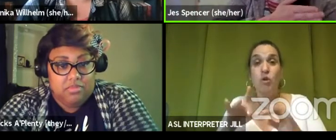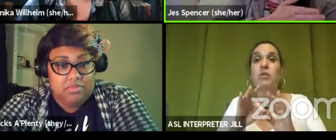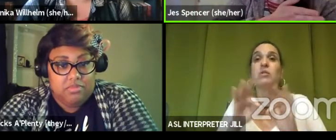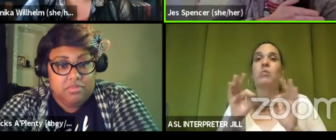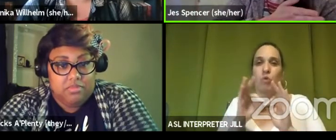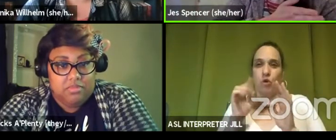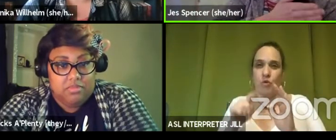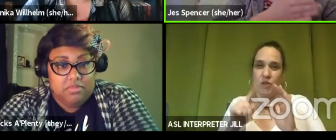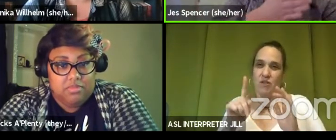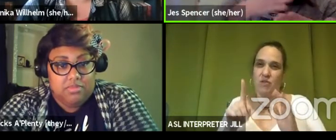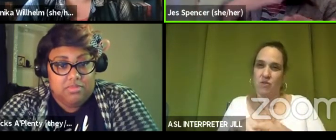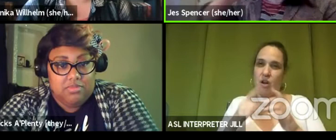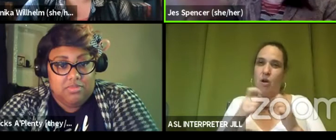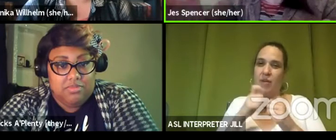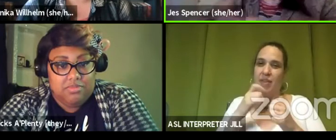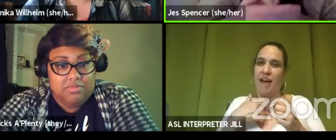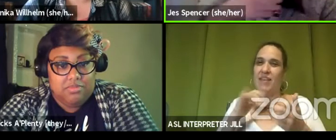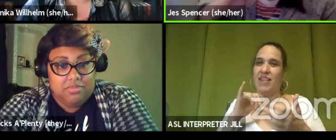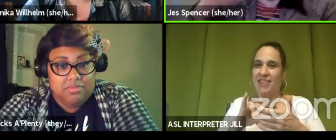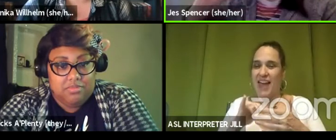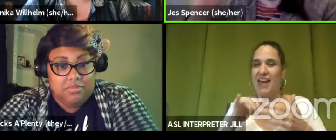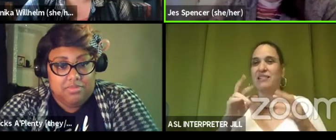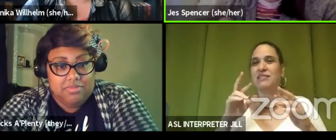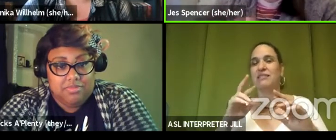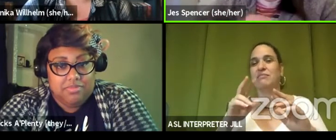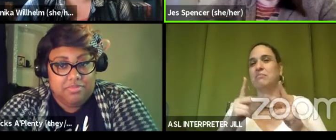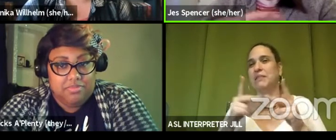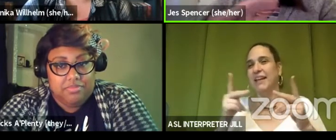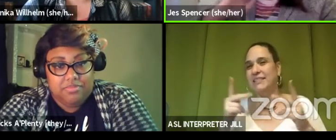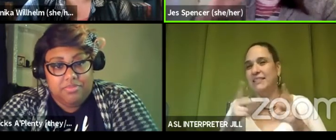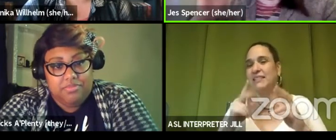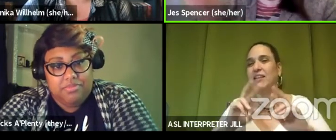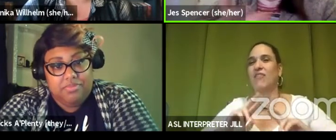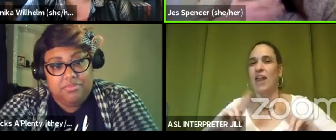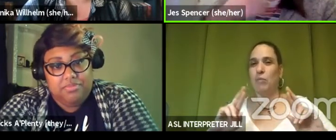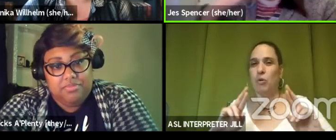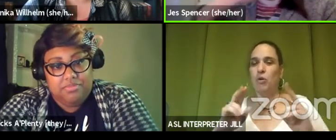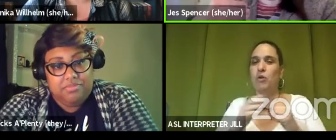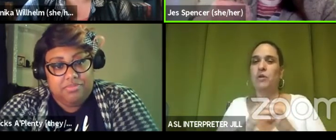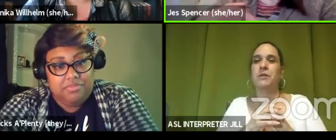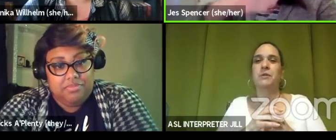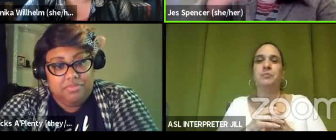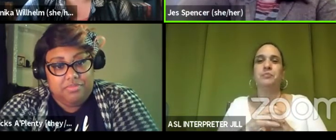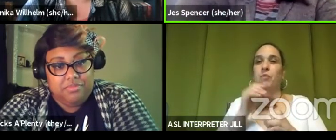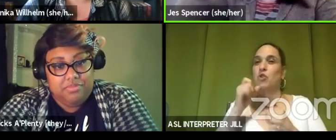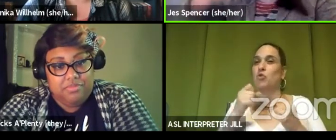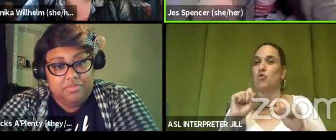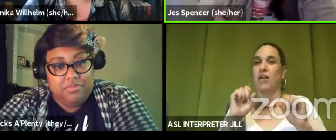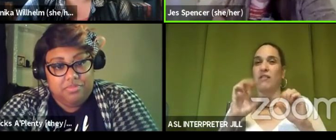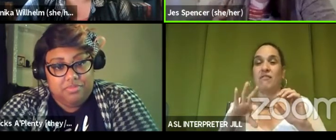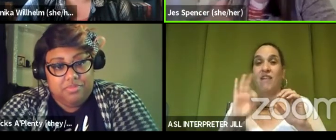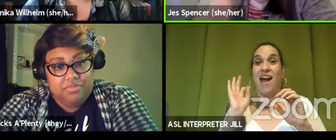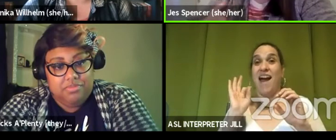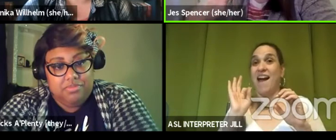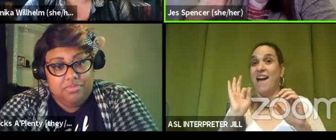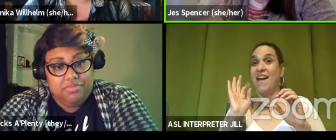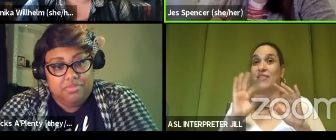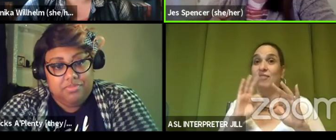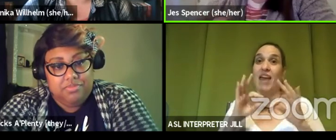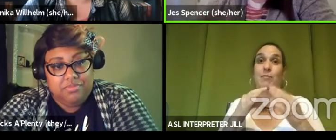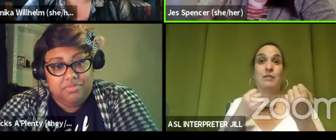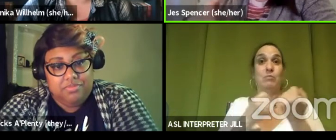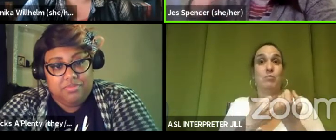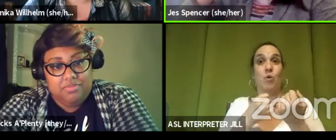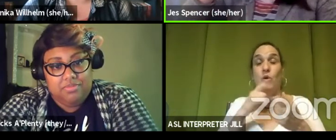space available. Don't try to find the space. Don't try to find the family space when you have the